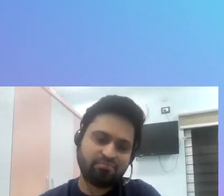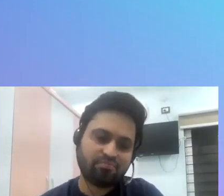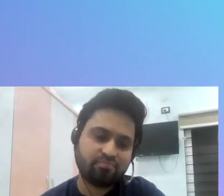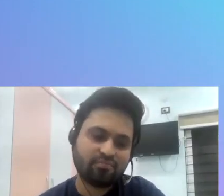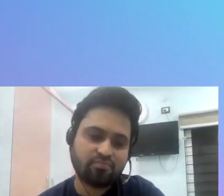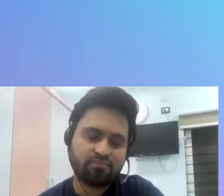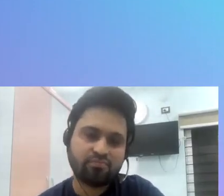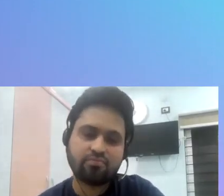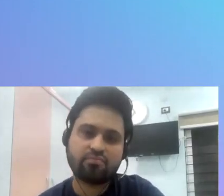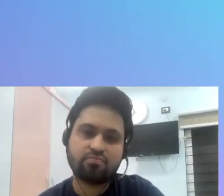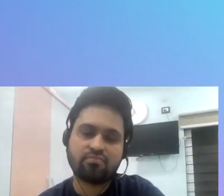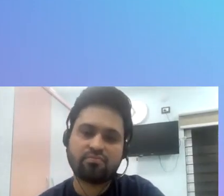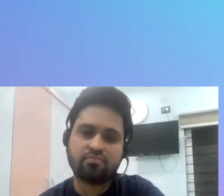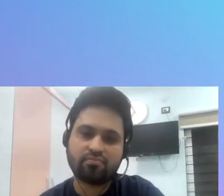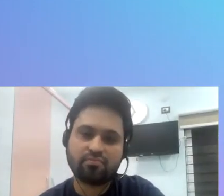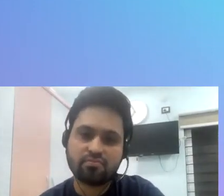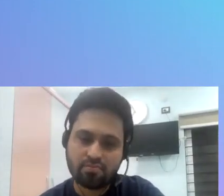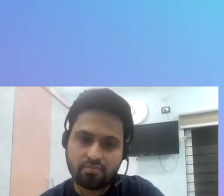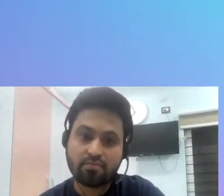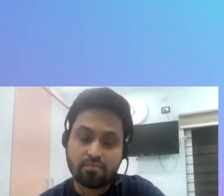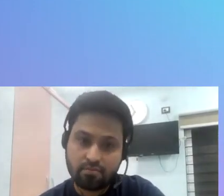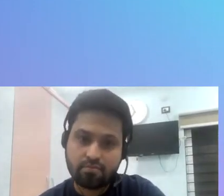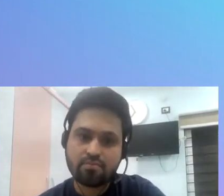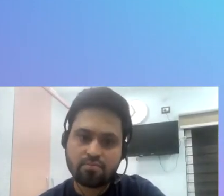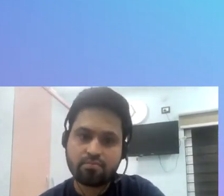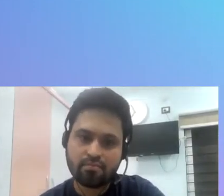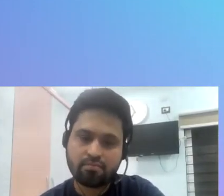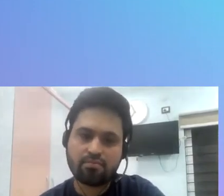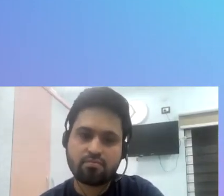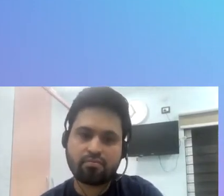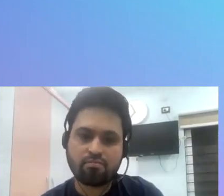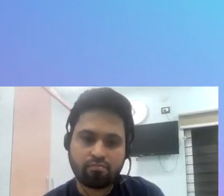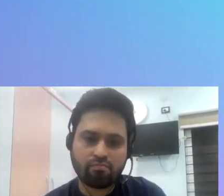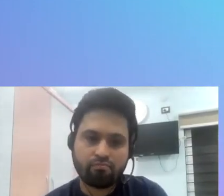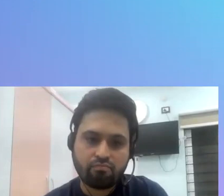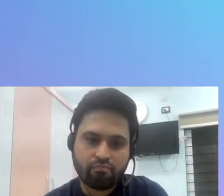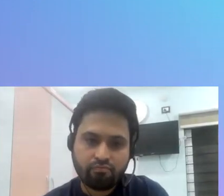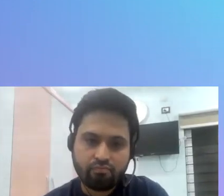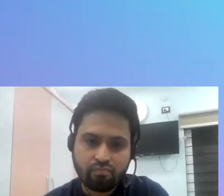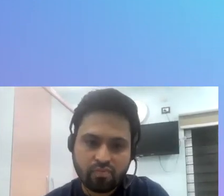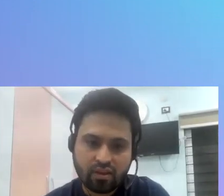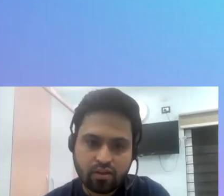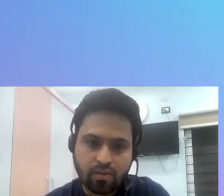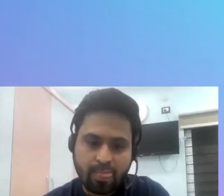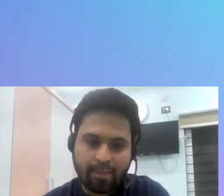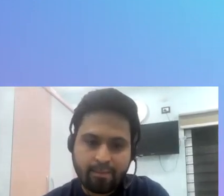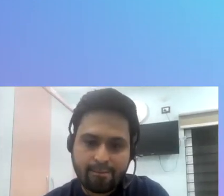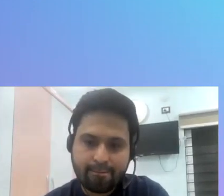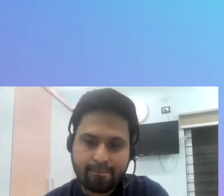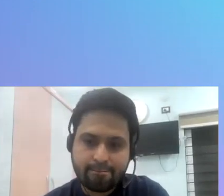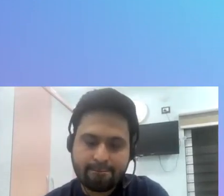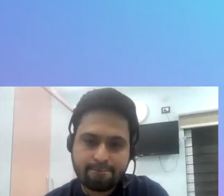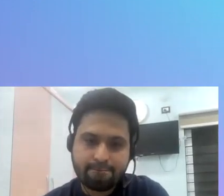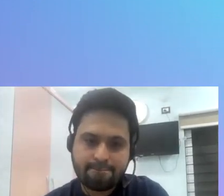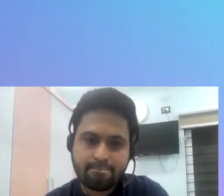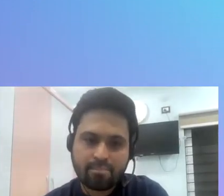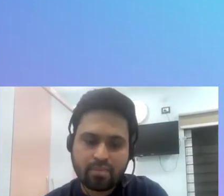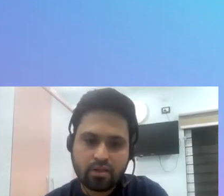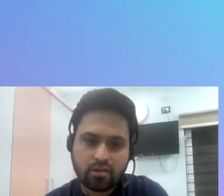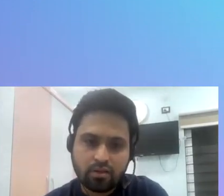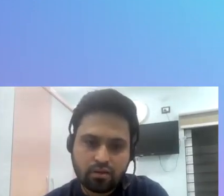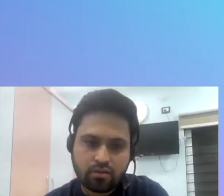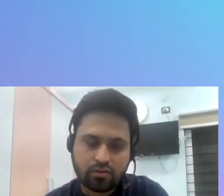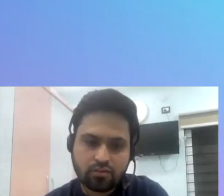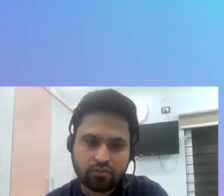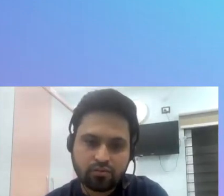the IGTs and other pro features like that automatic color contrast resolver. And so yeah, you do get a